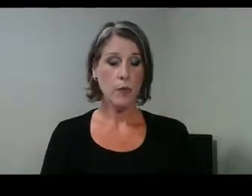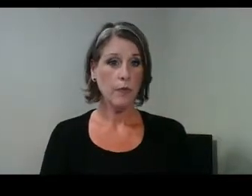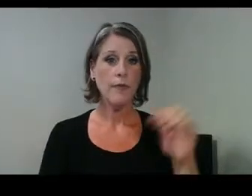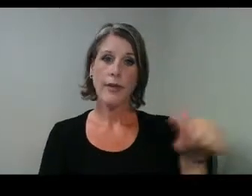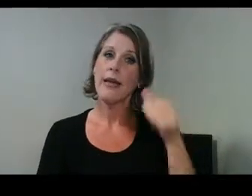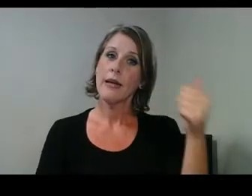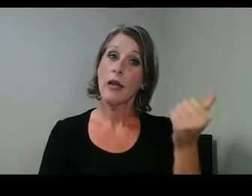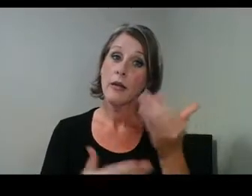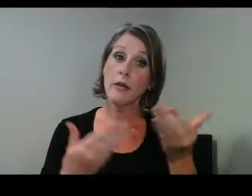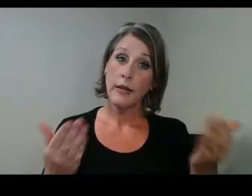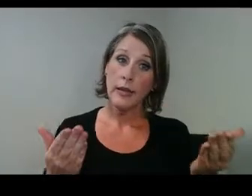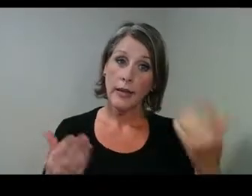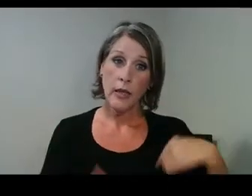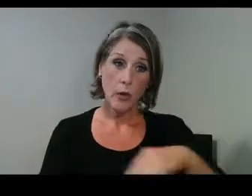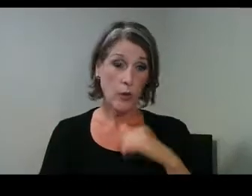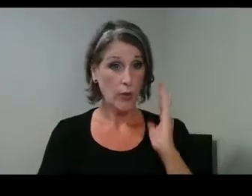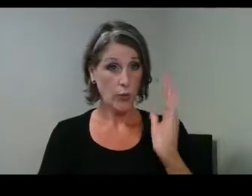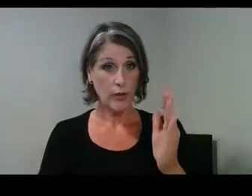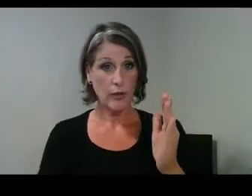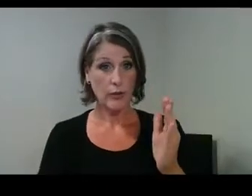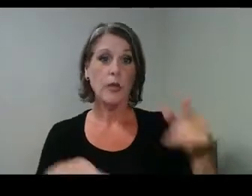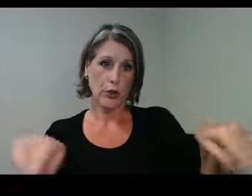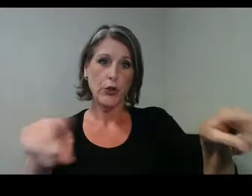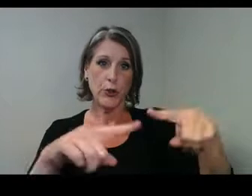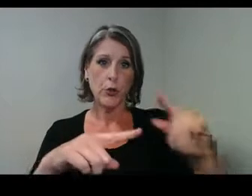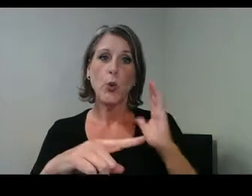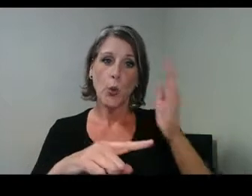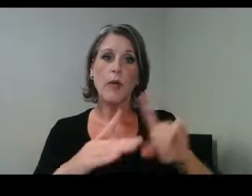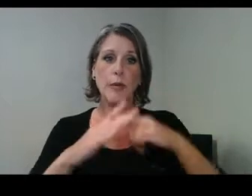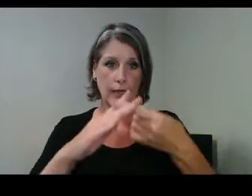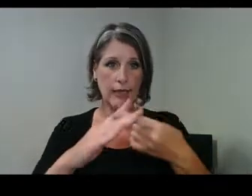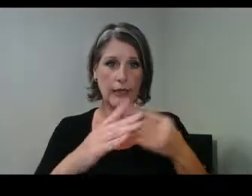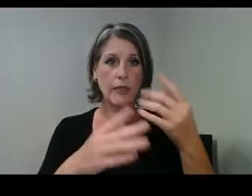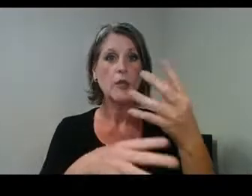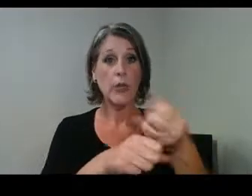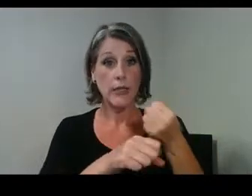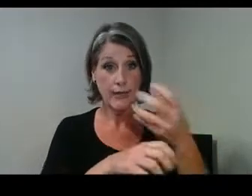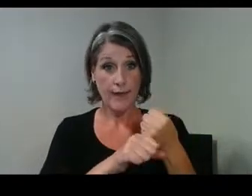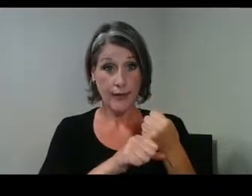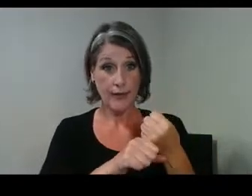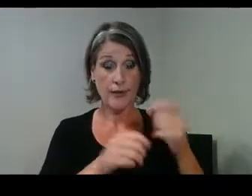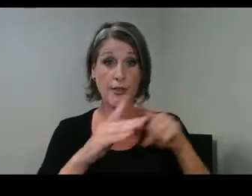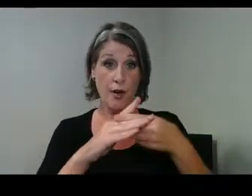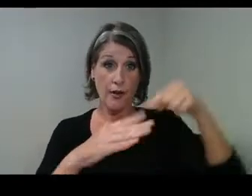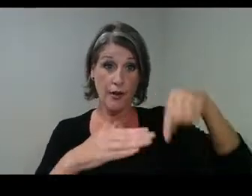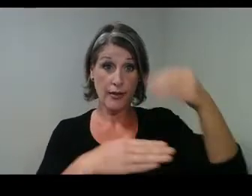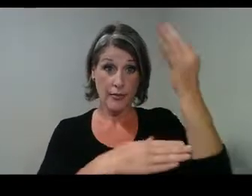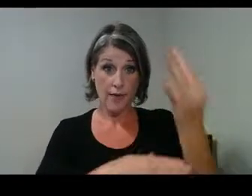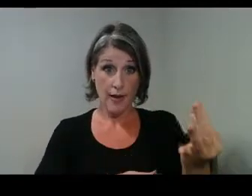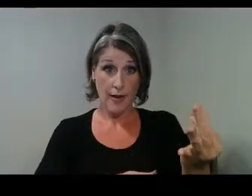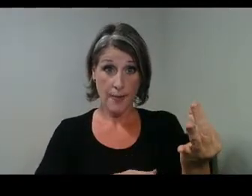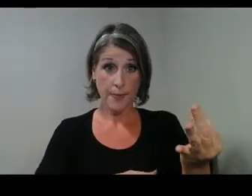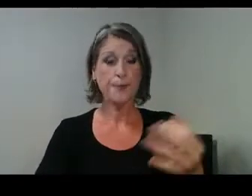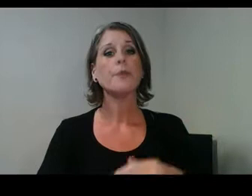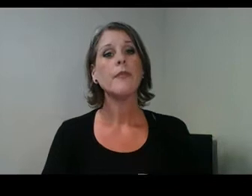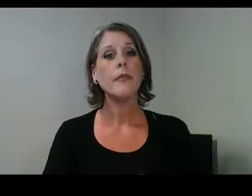Another thing that you will begin receiving at the end of each week, beginning this Friday, is